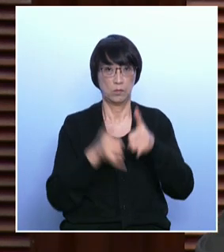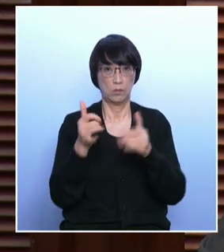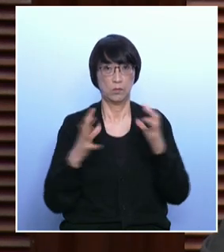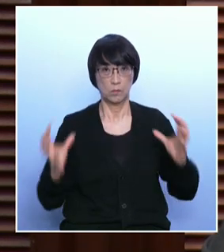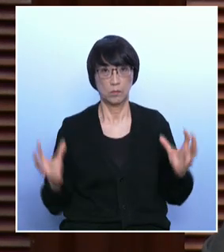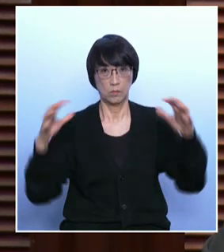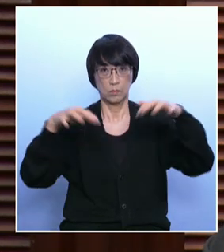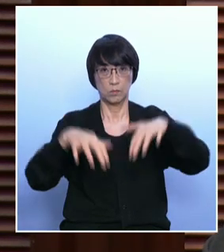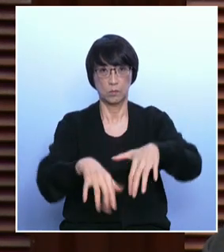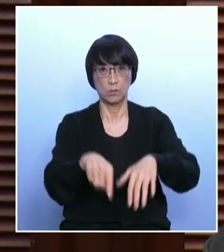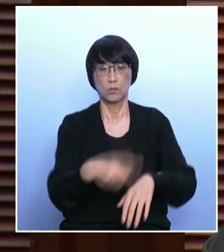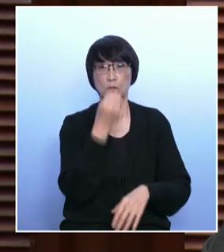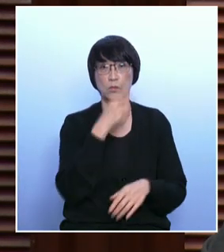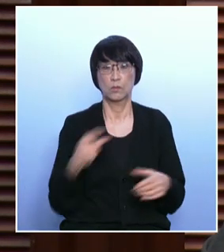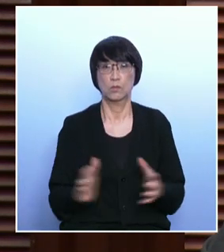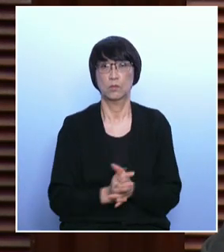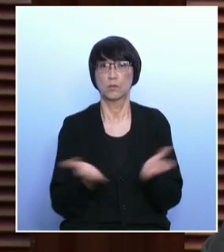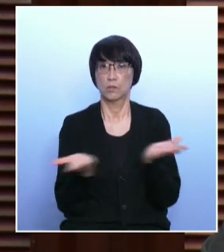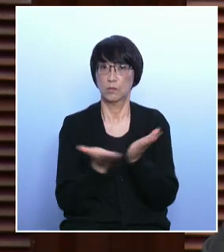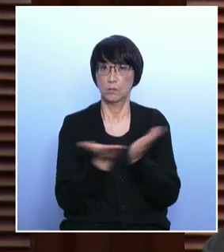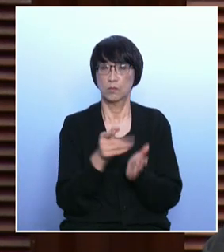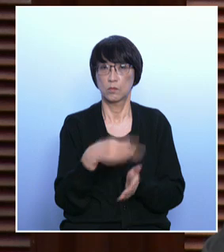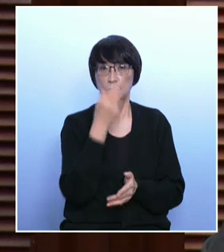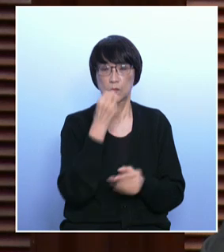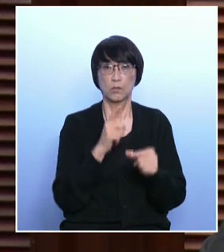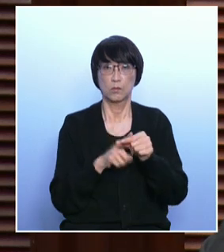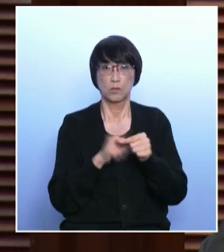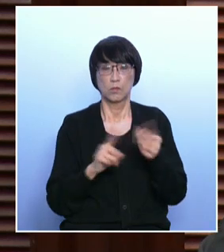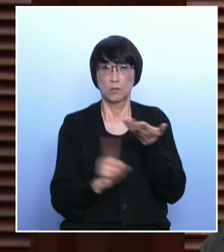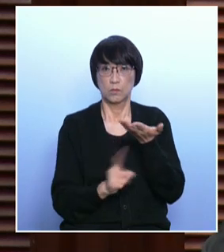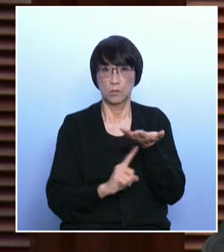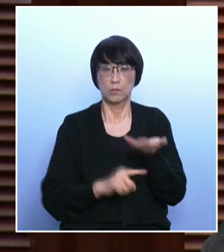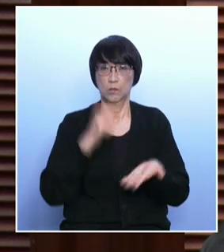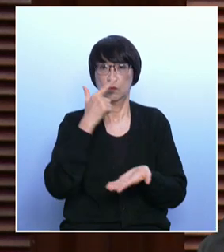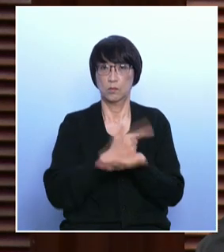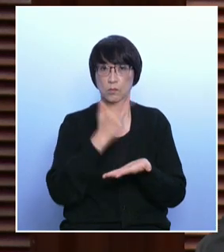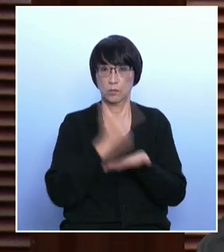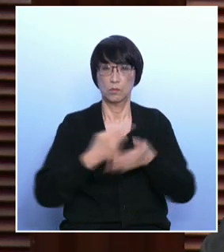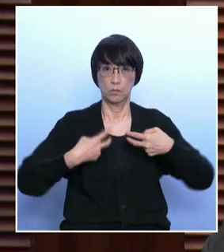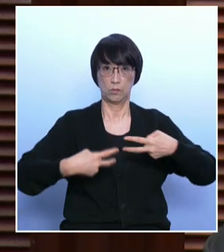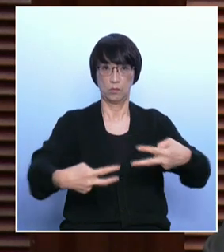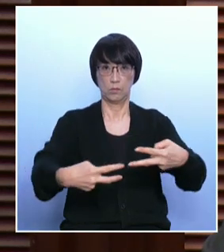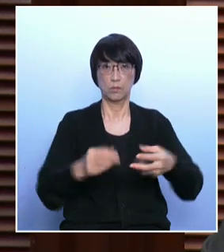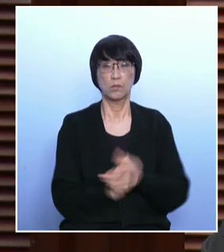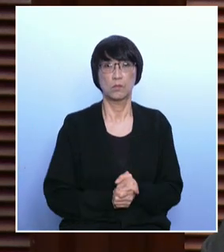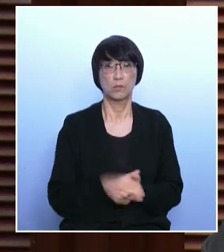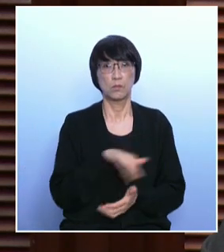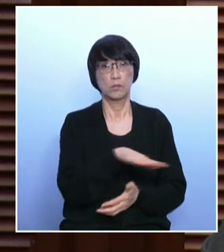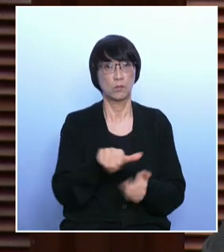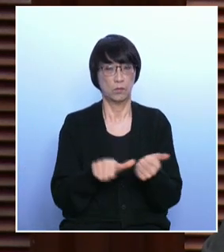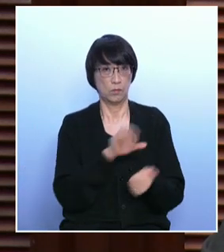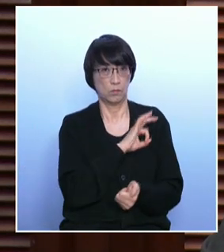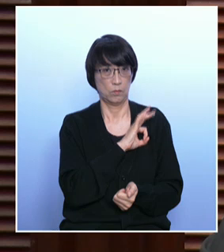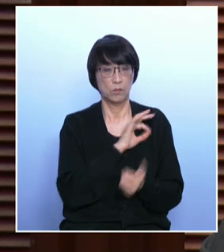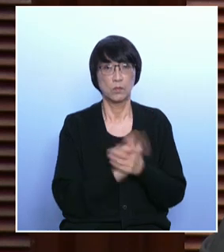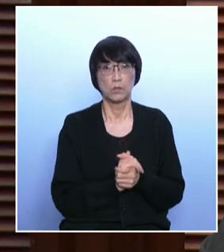There will be different representatives coming to Hong Kong. They will together witness a number of important milestones in CM